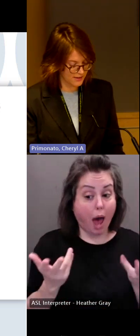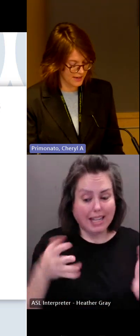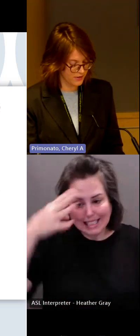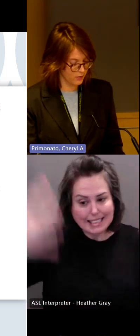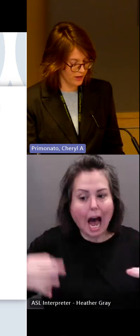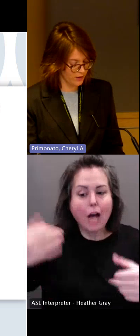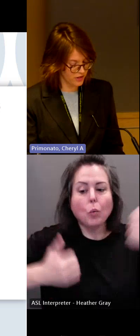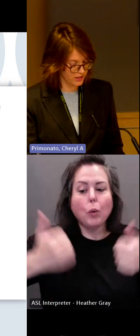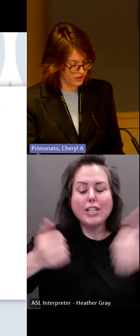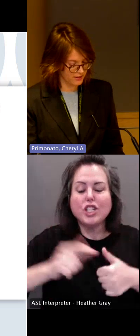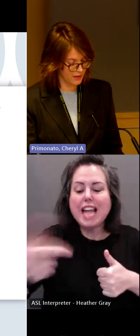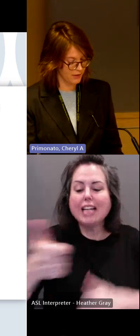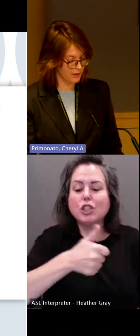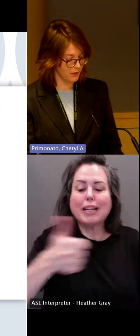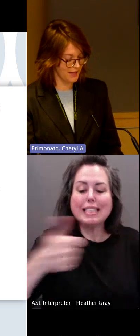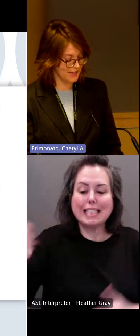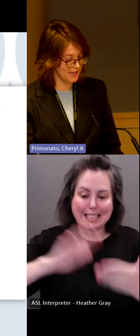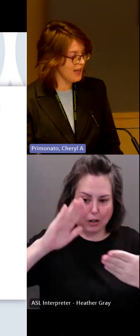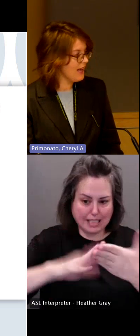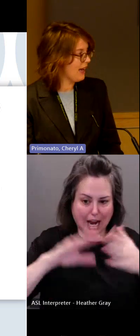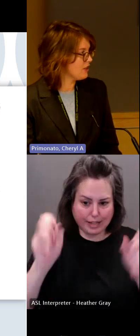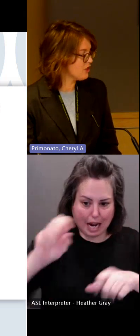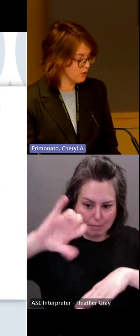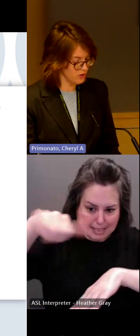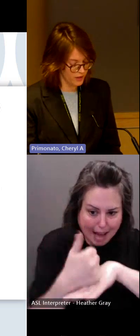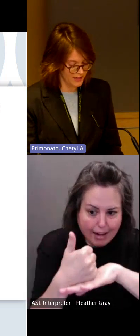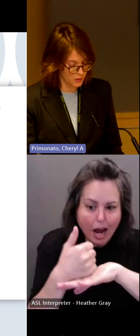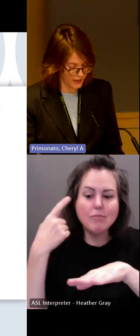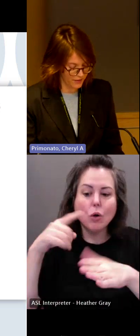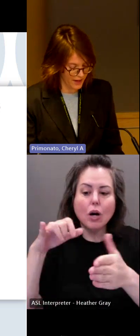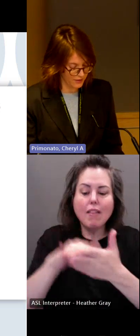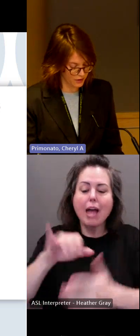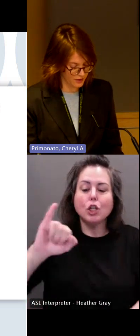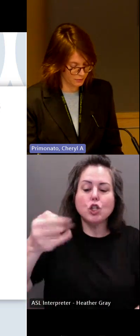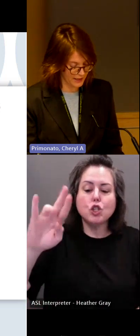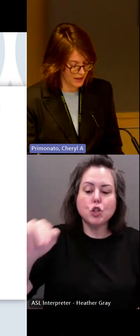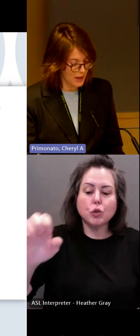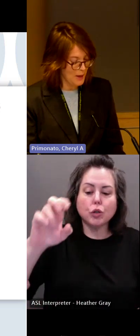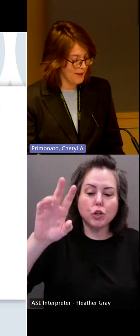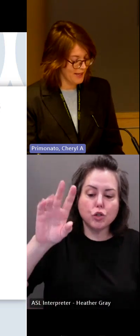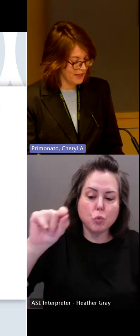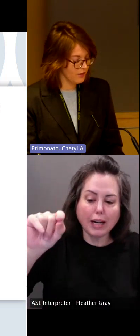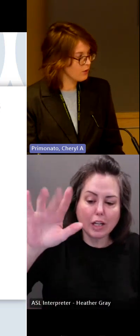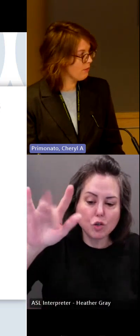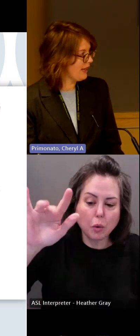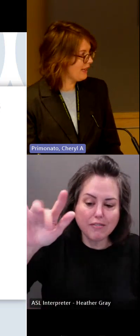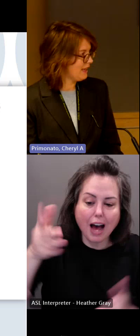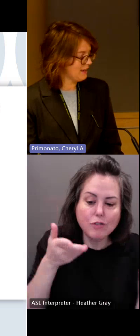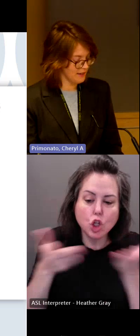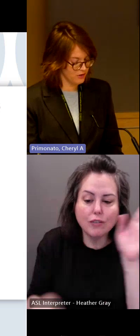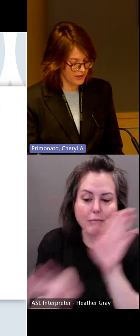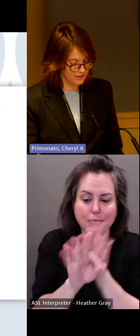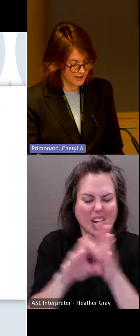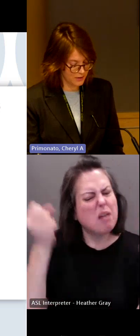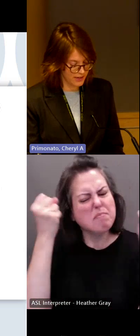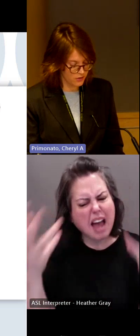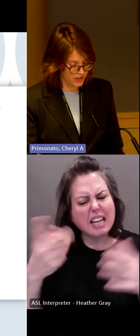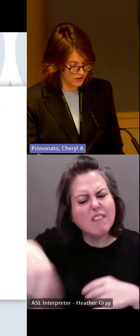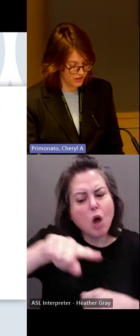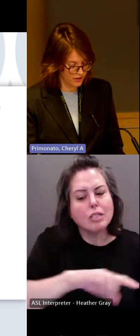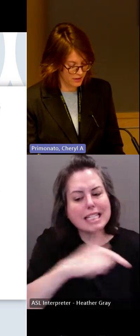Next Transit Downtown routing changes can be implemented at the June 2025 service pick. Many of the remaining Next